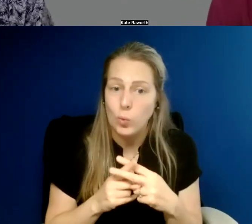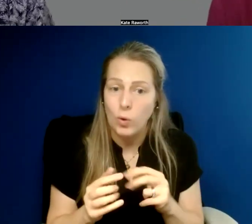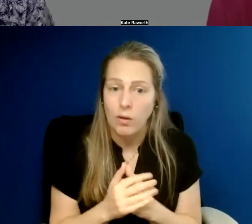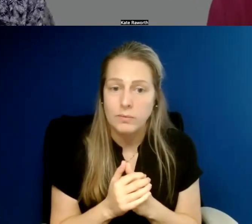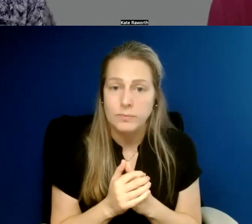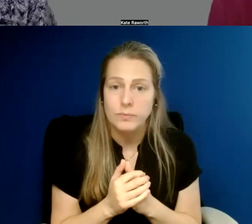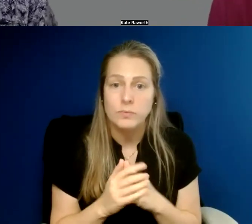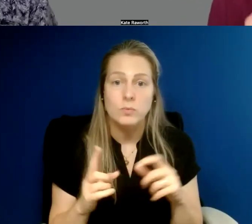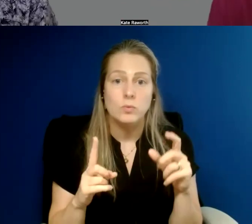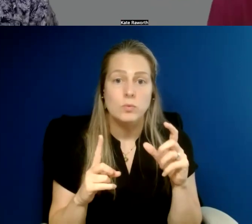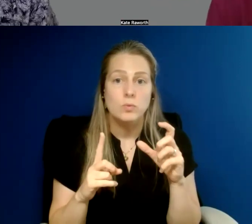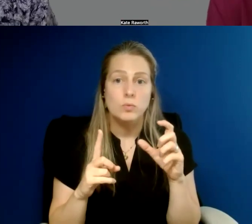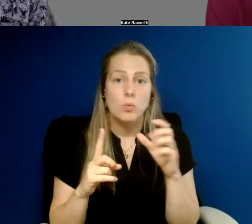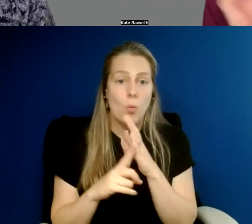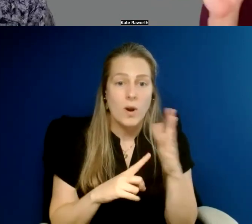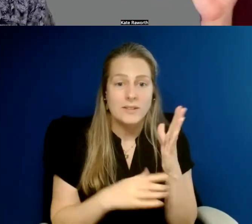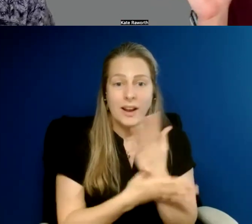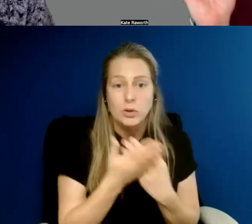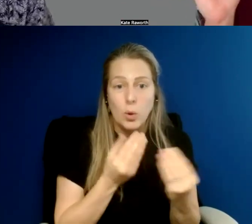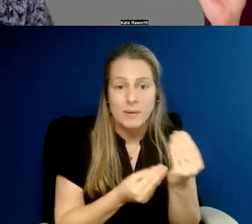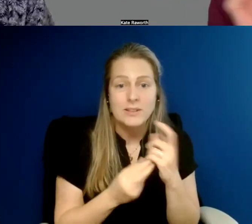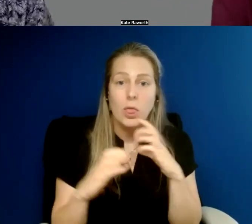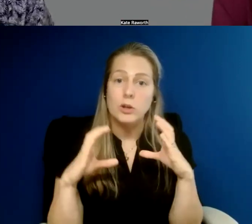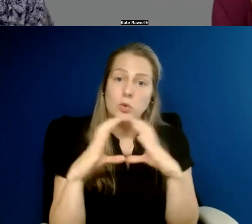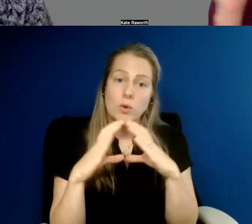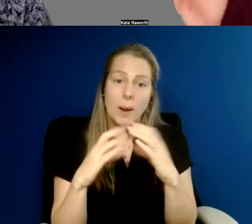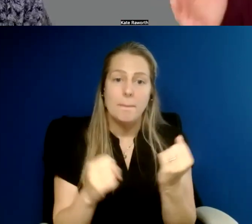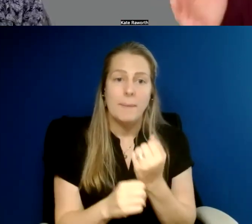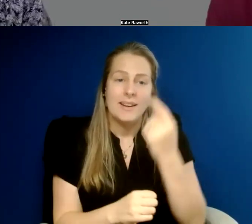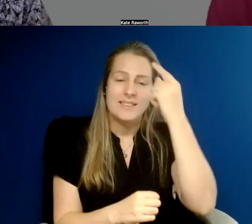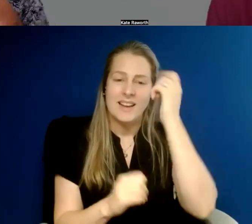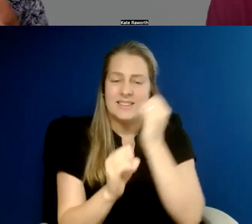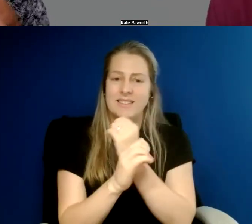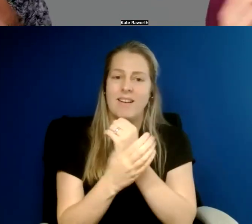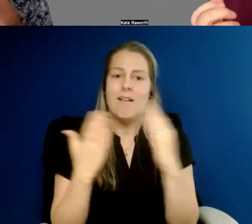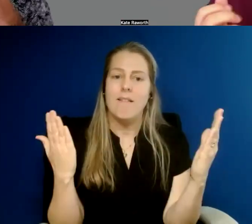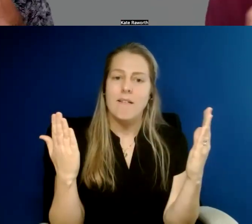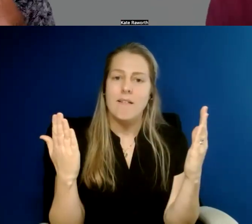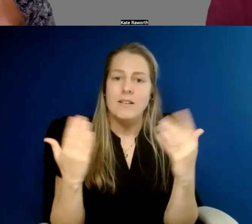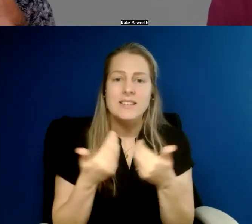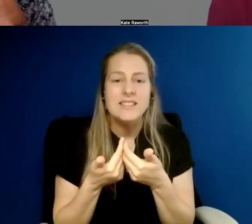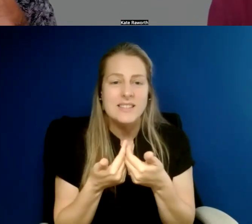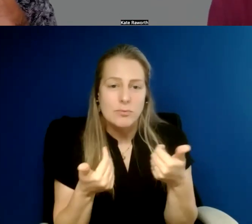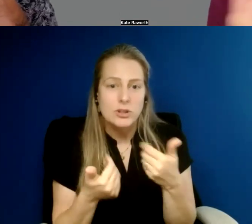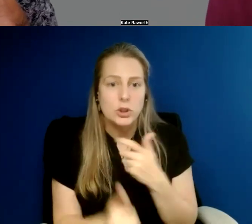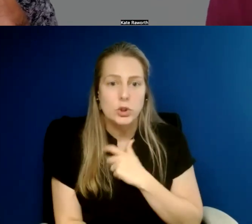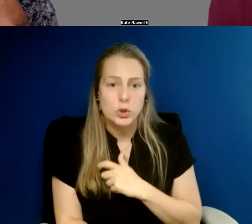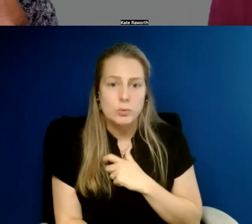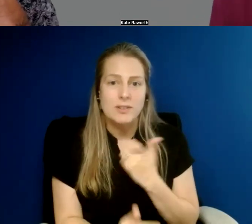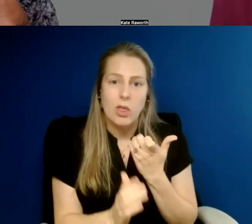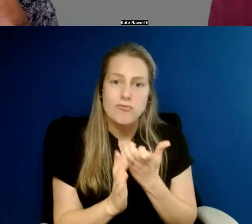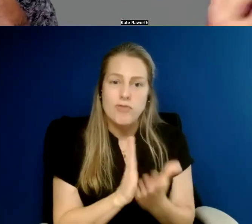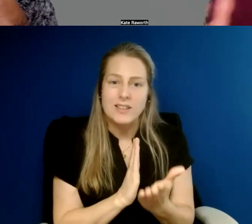makes most sense to me. Yes, it somehow separates humans and the rest of the living world, but in another way, it brings them